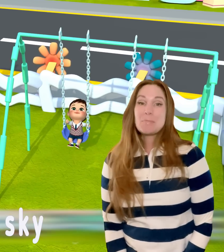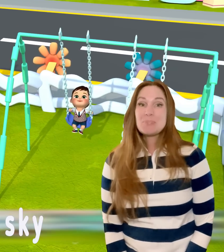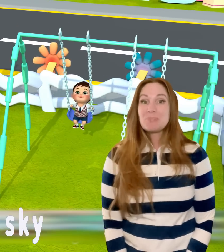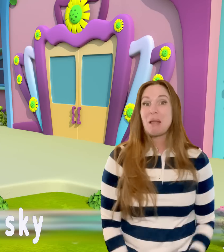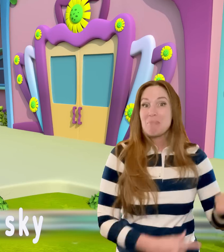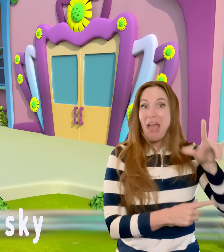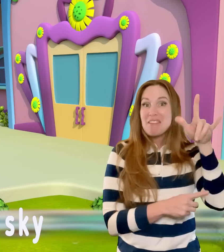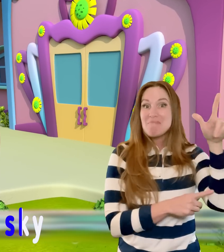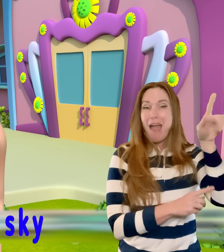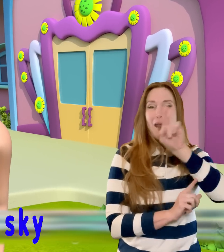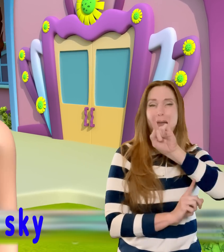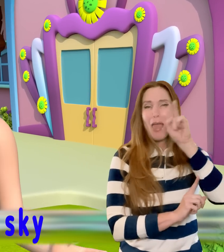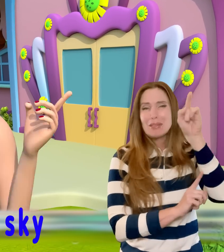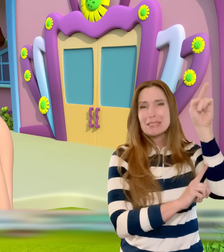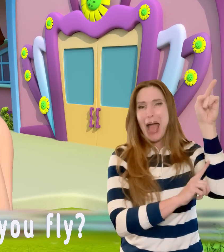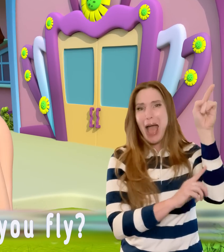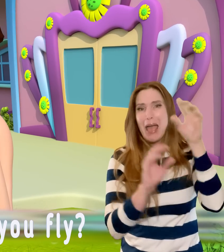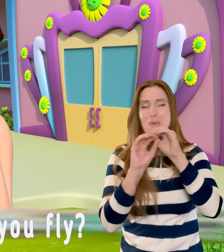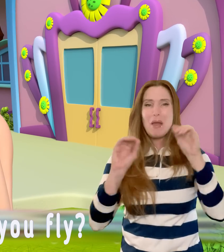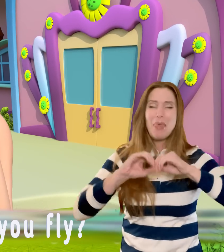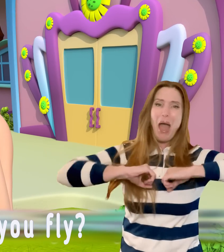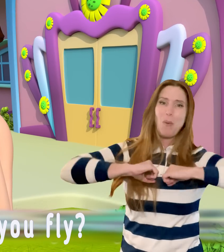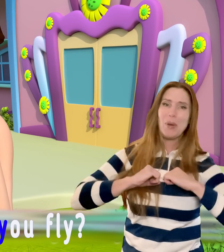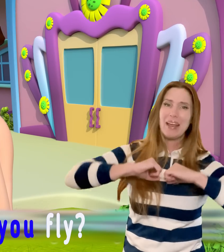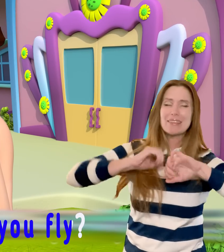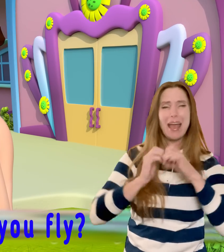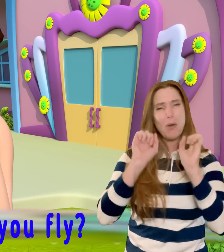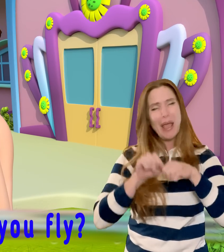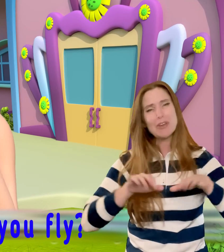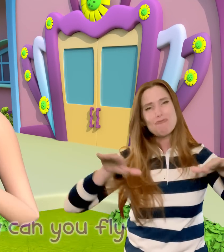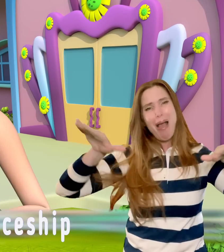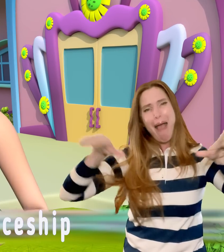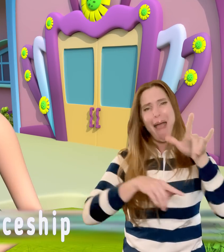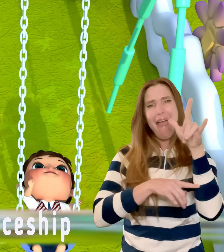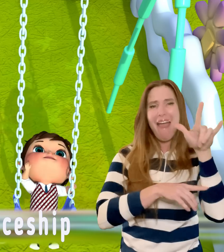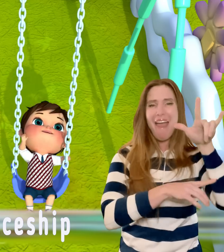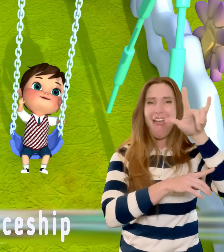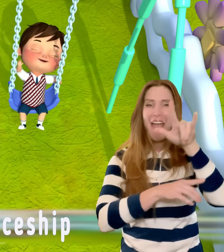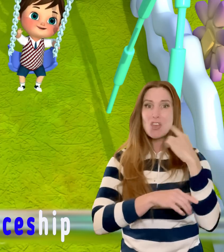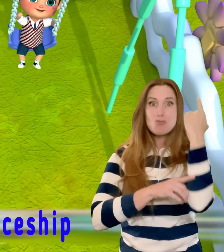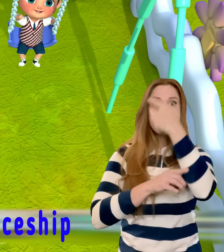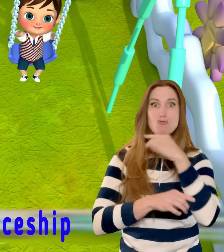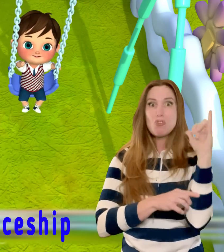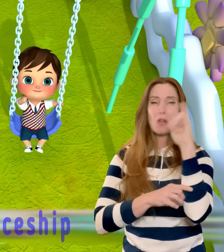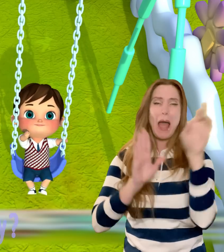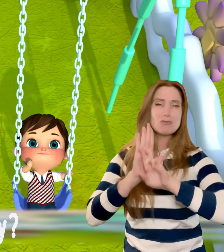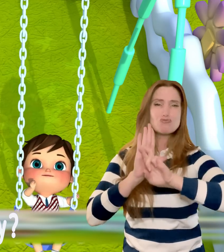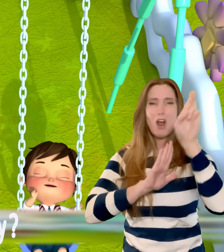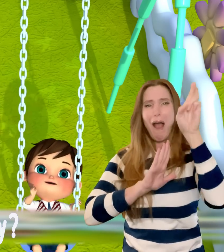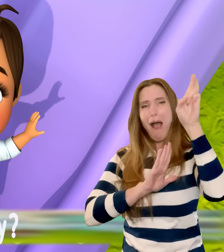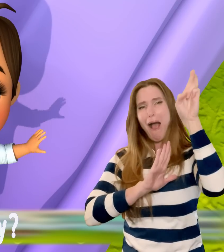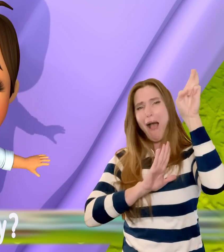fly play playing in the sky without wings how can you fly you look like a huge